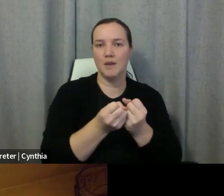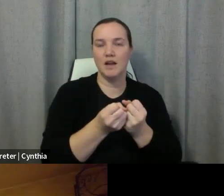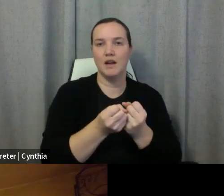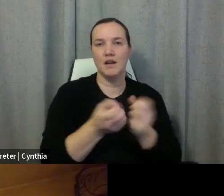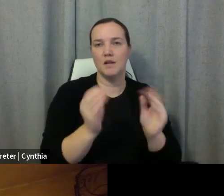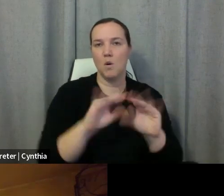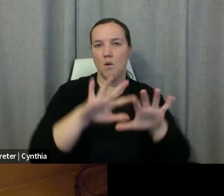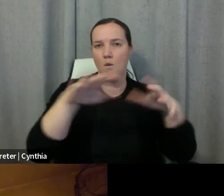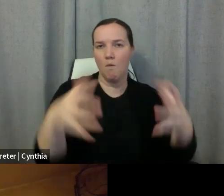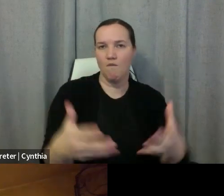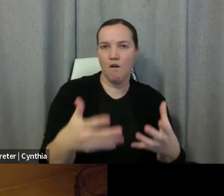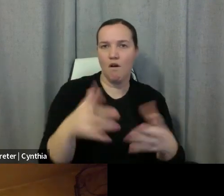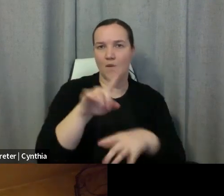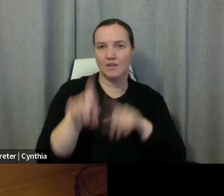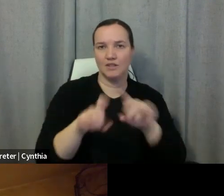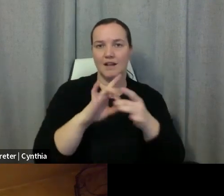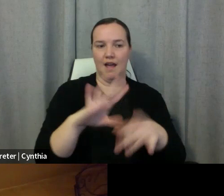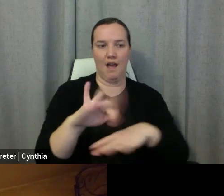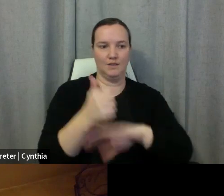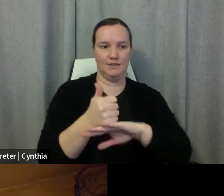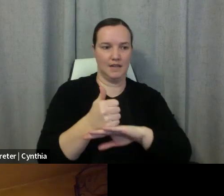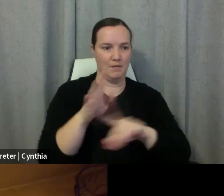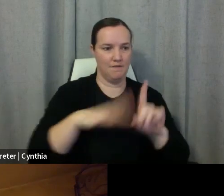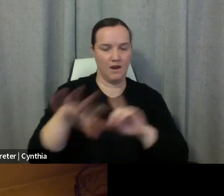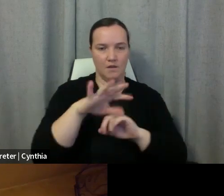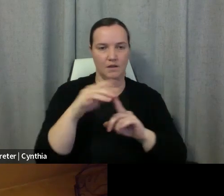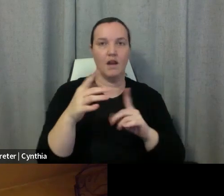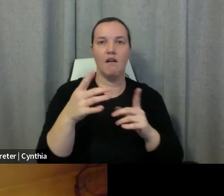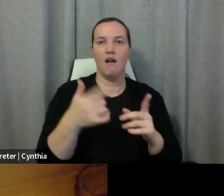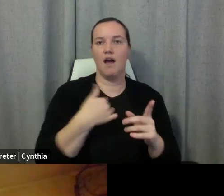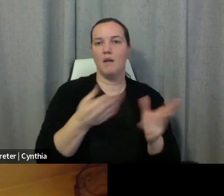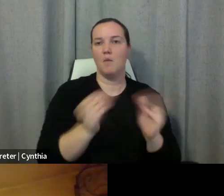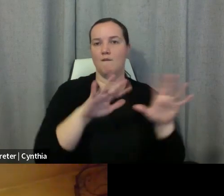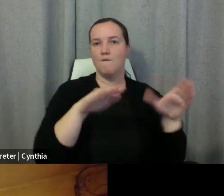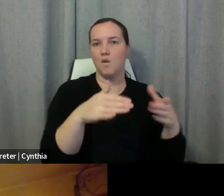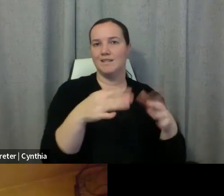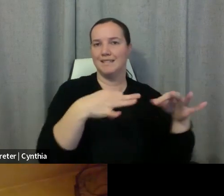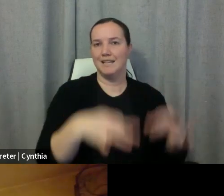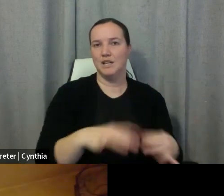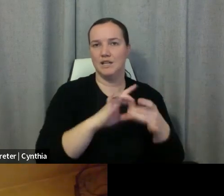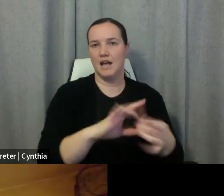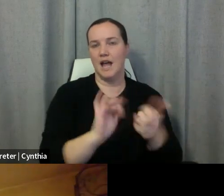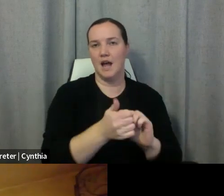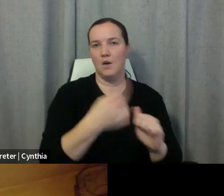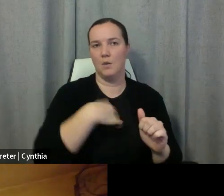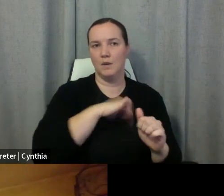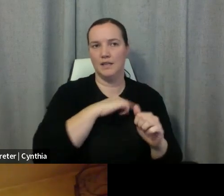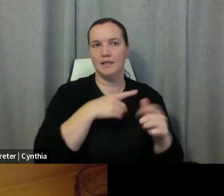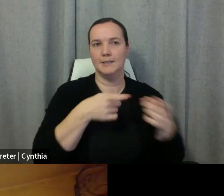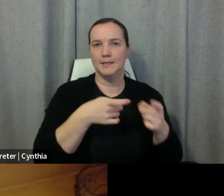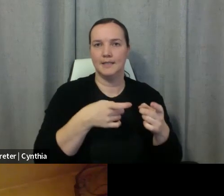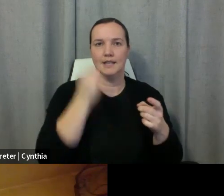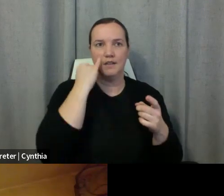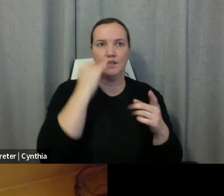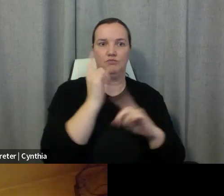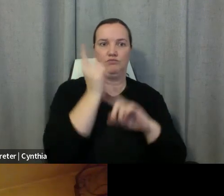more overall questions in terms of how do we set the stage and create an environment, I'm more going to focus on some of the details of how we, deal in moments of